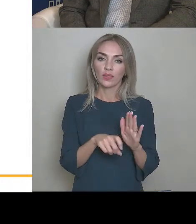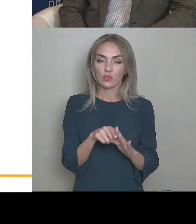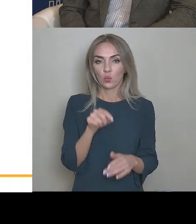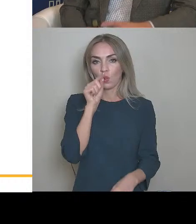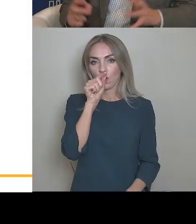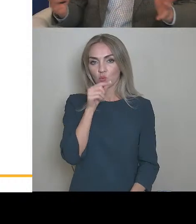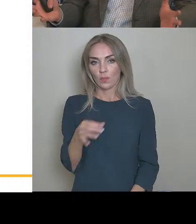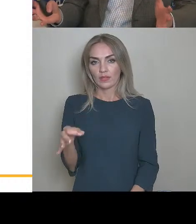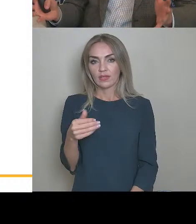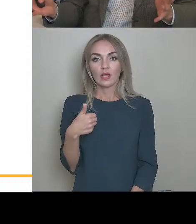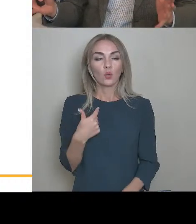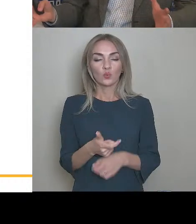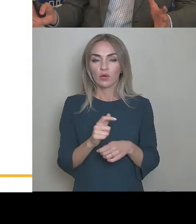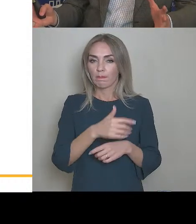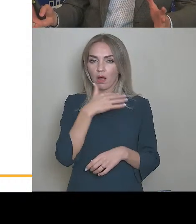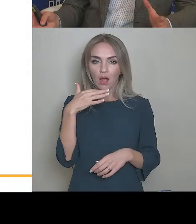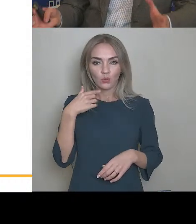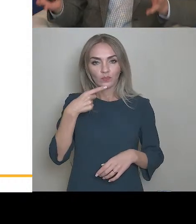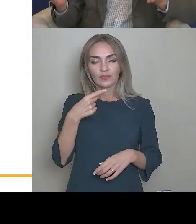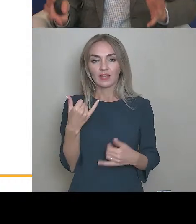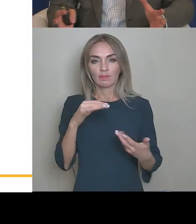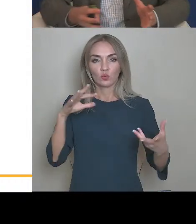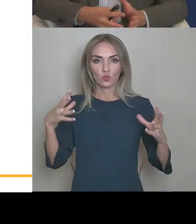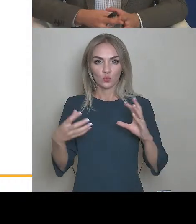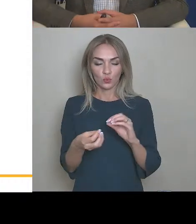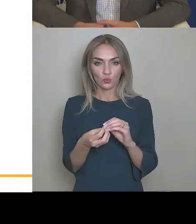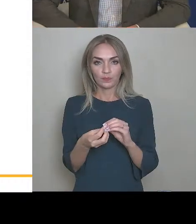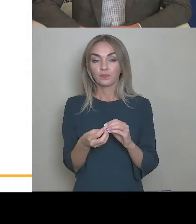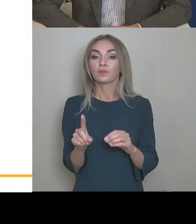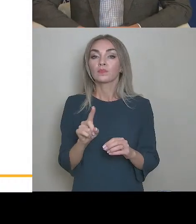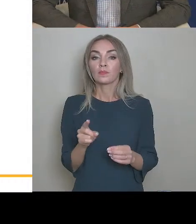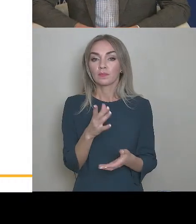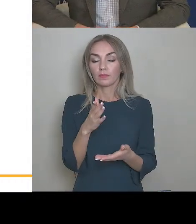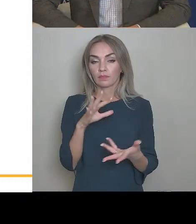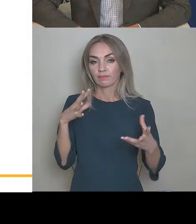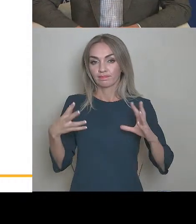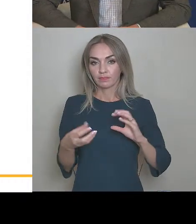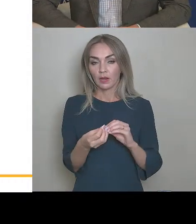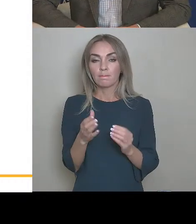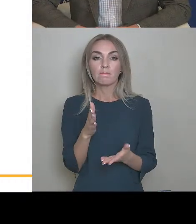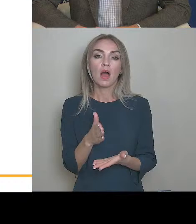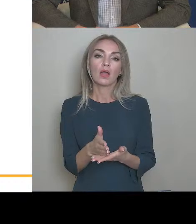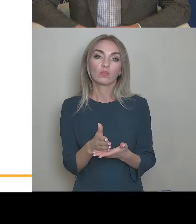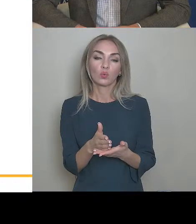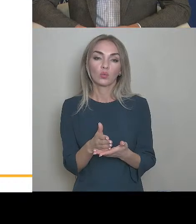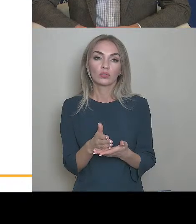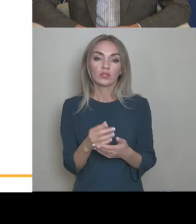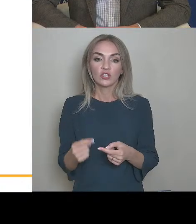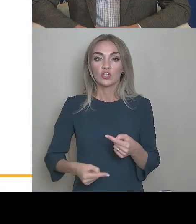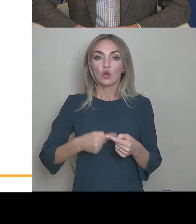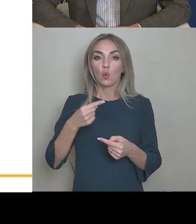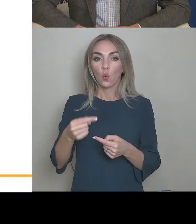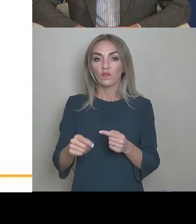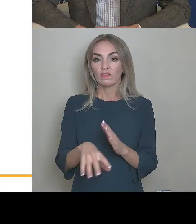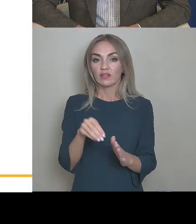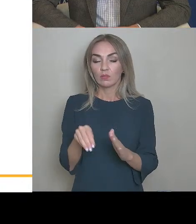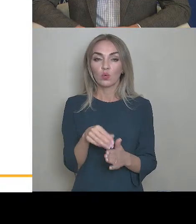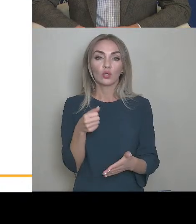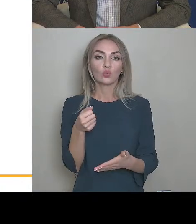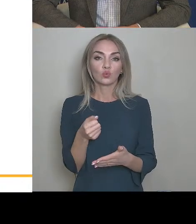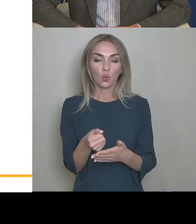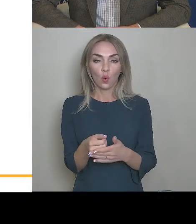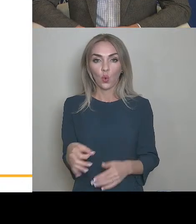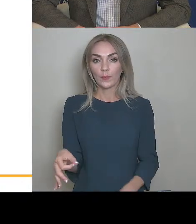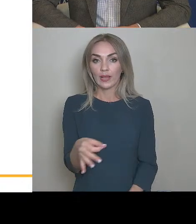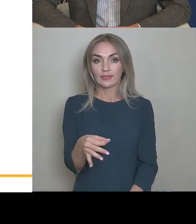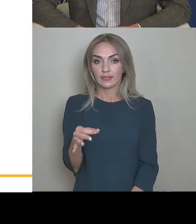the Donetsk and Lugansk Oblast. Now I'm going to summarize everything I've said. The regular